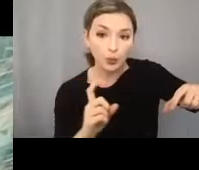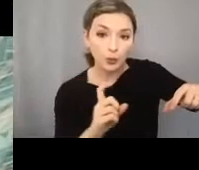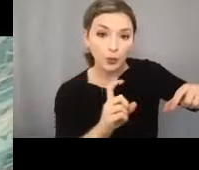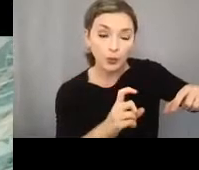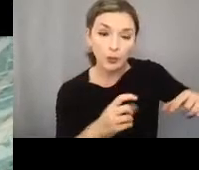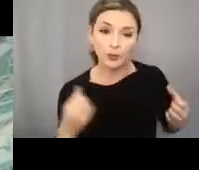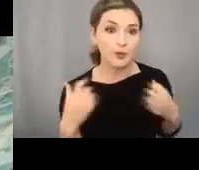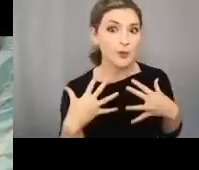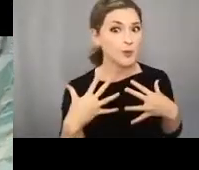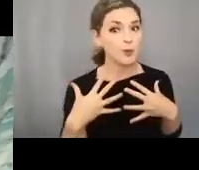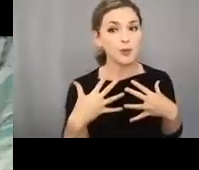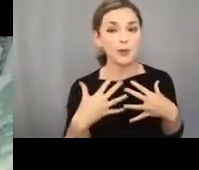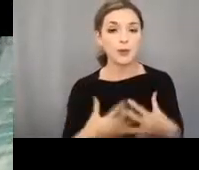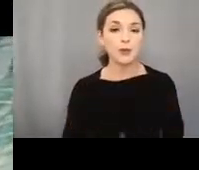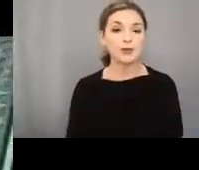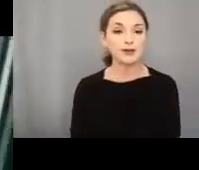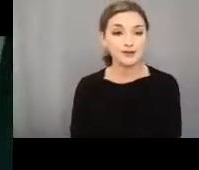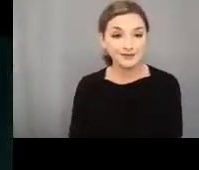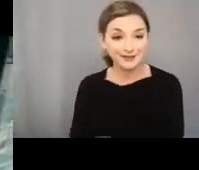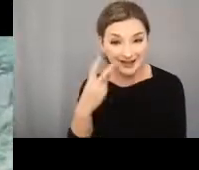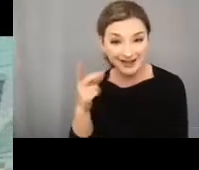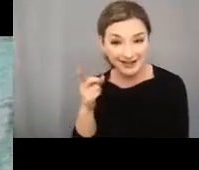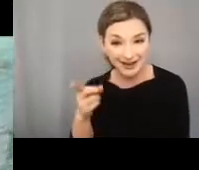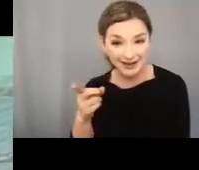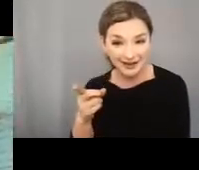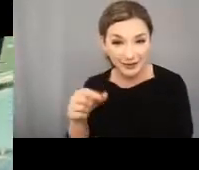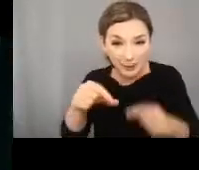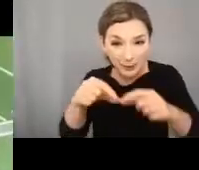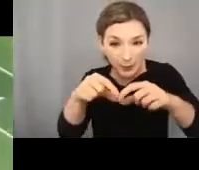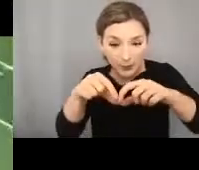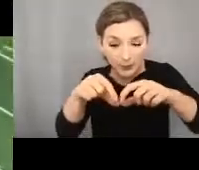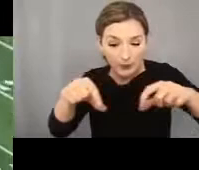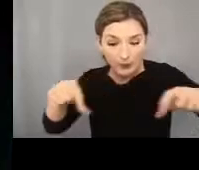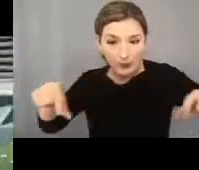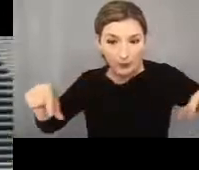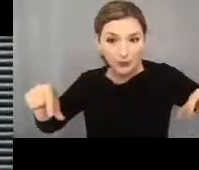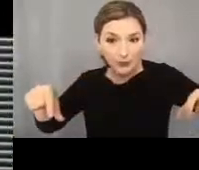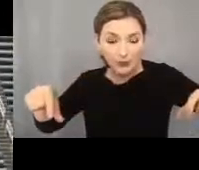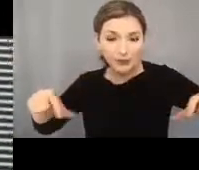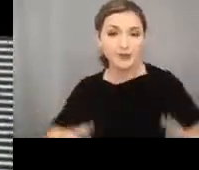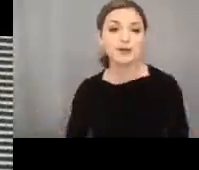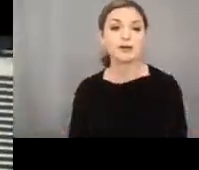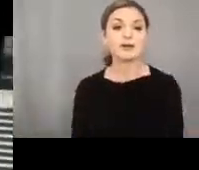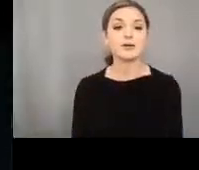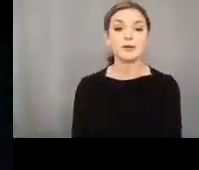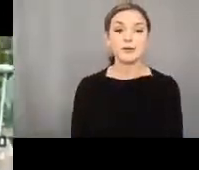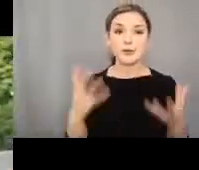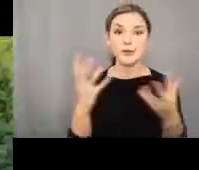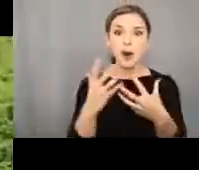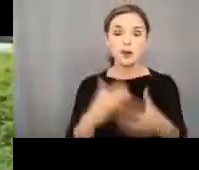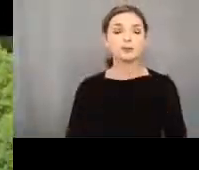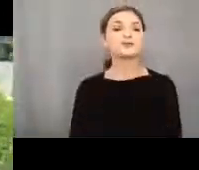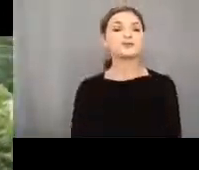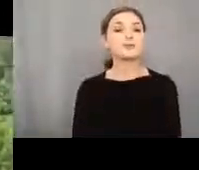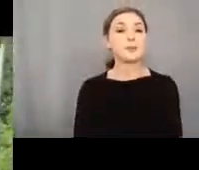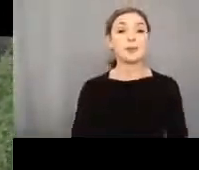Right there. Right before the seats. Oh my gosh, so do these windows like fold open?